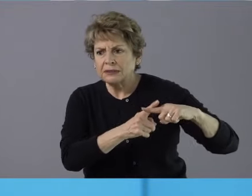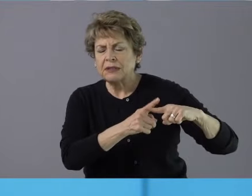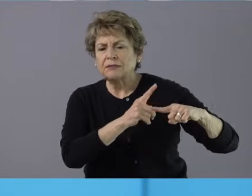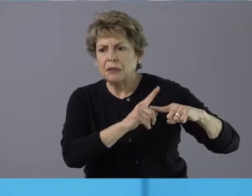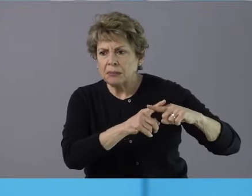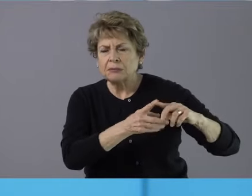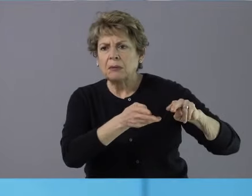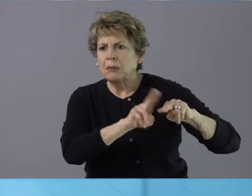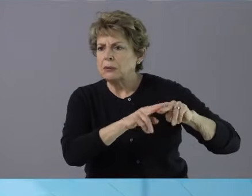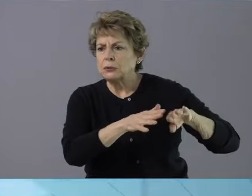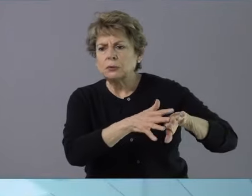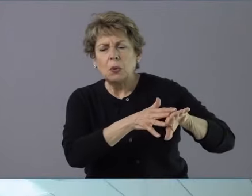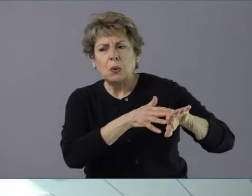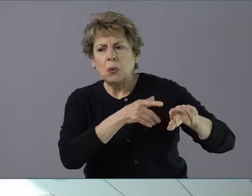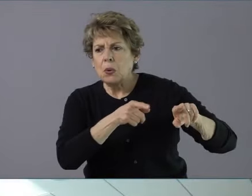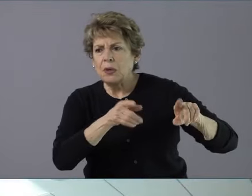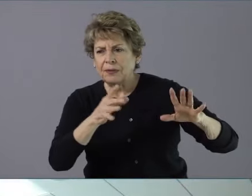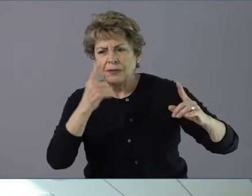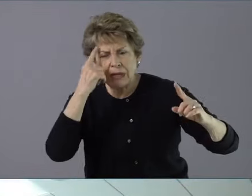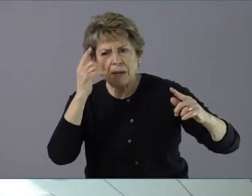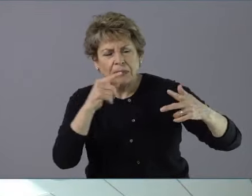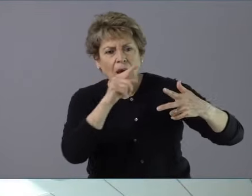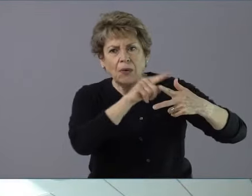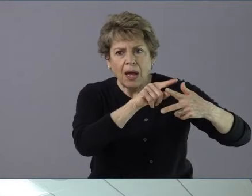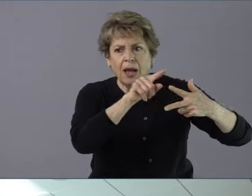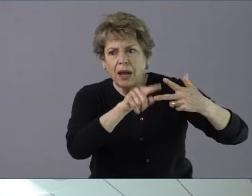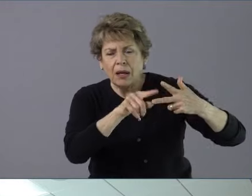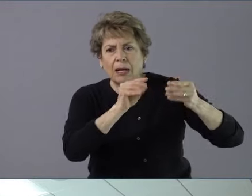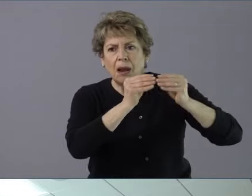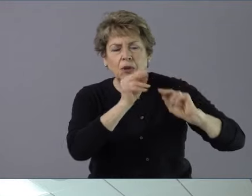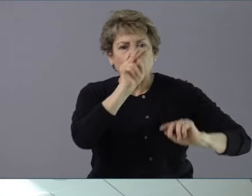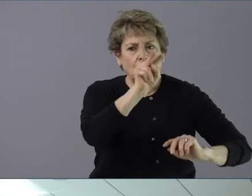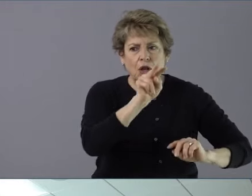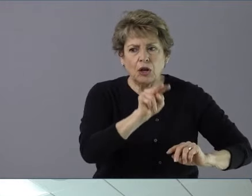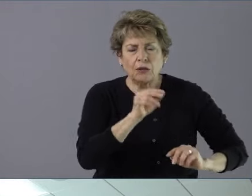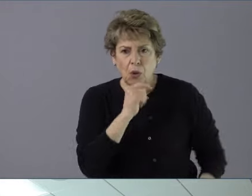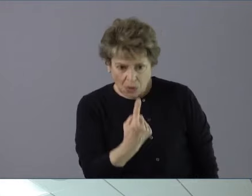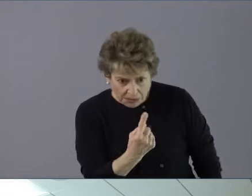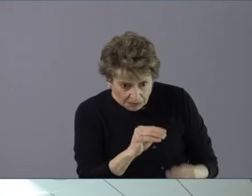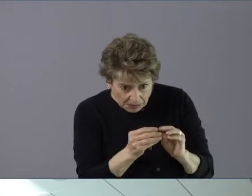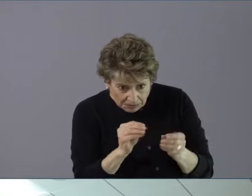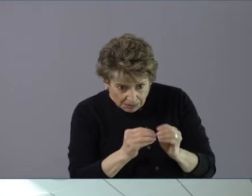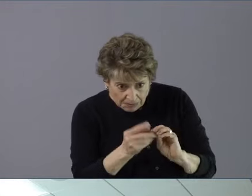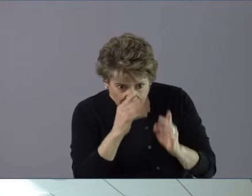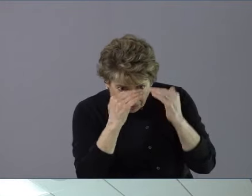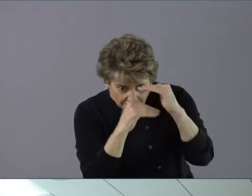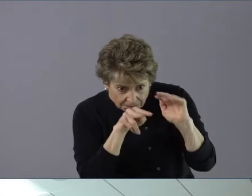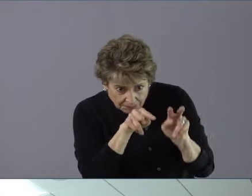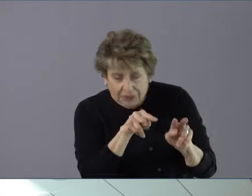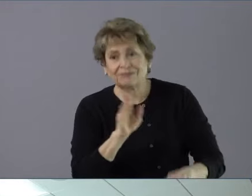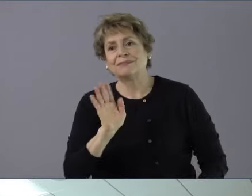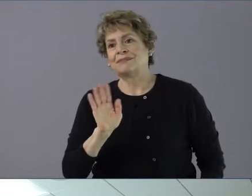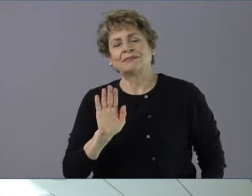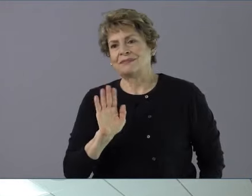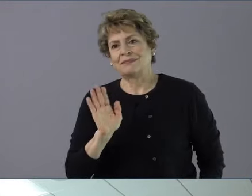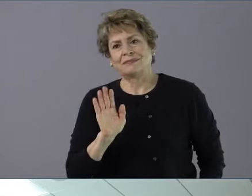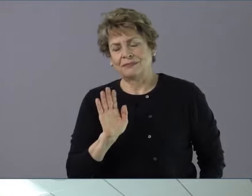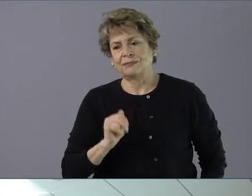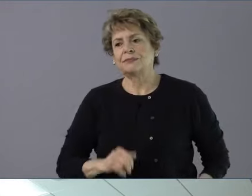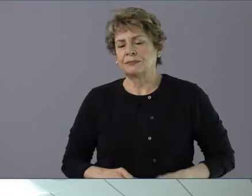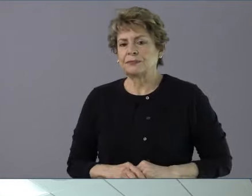these decisions. Go ahead, please, Andrew. I want to circle back to unemployment. Unless Congress comes through with something pretty